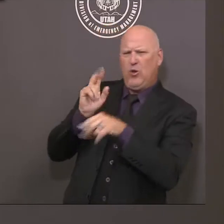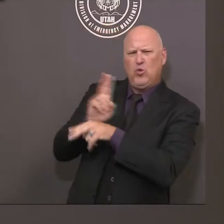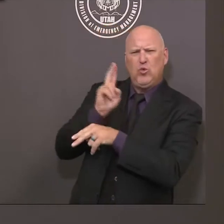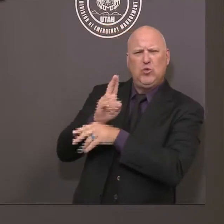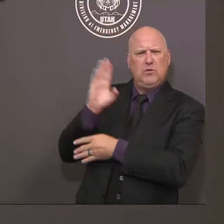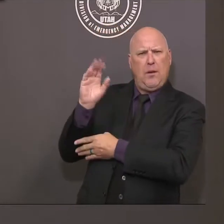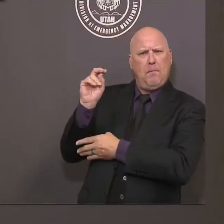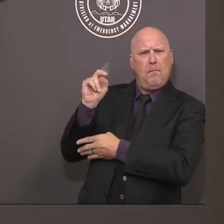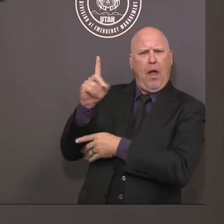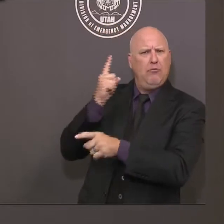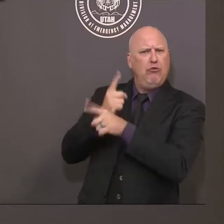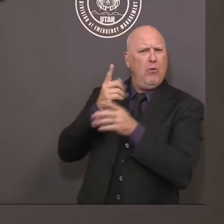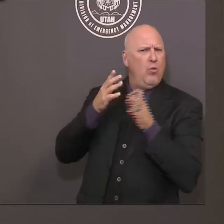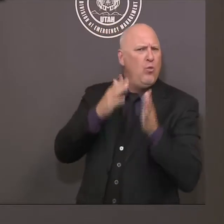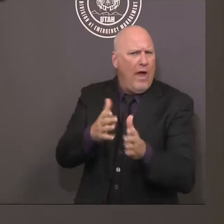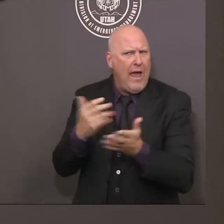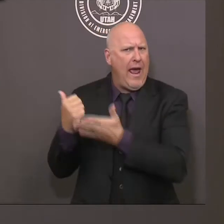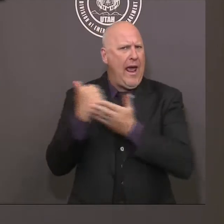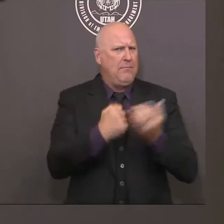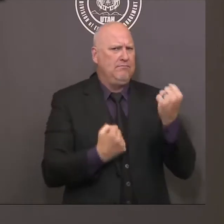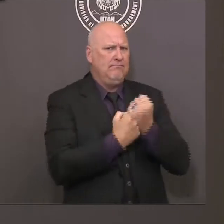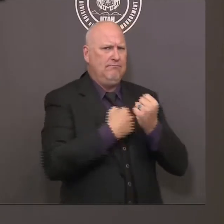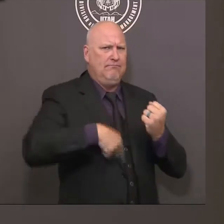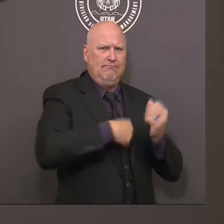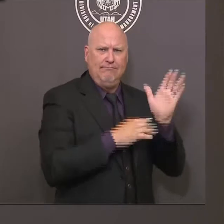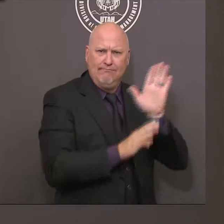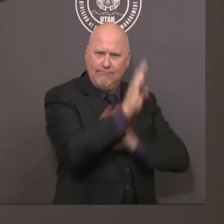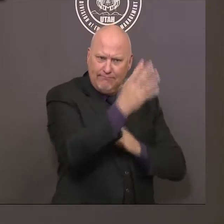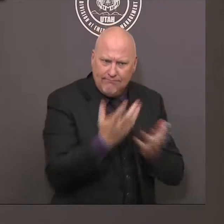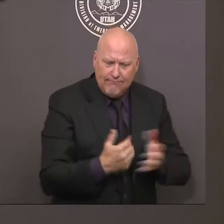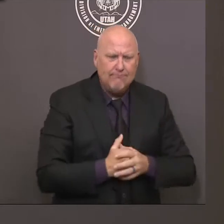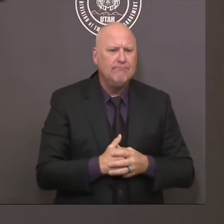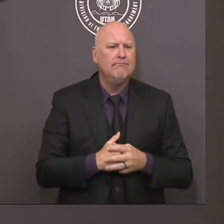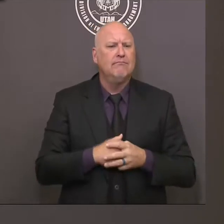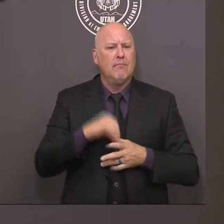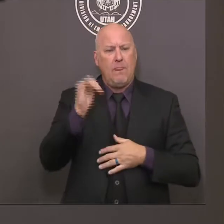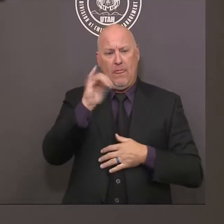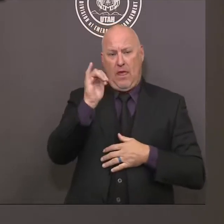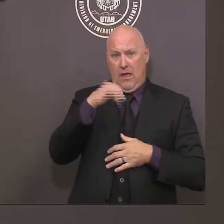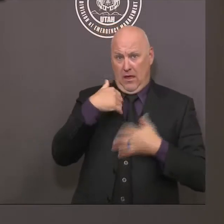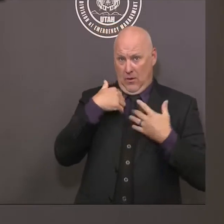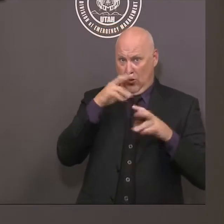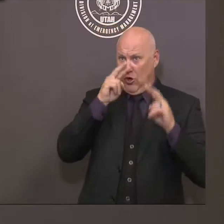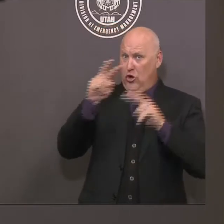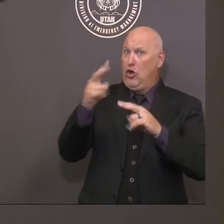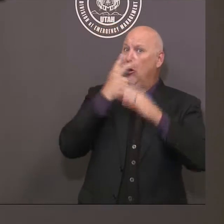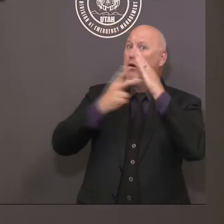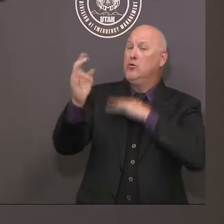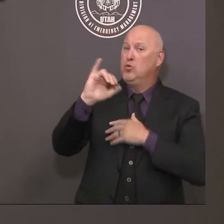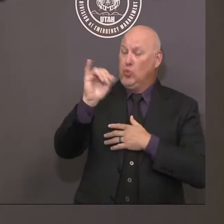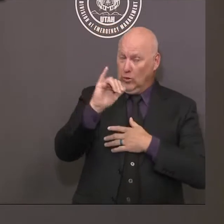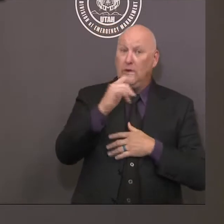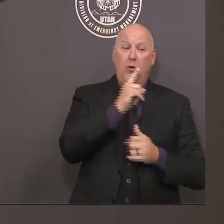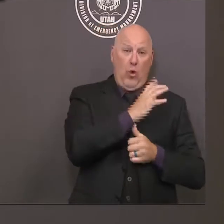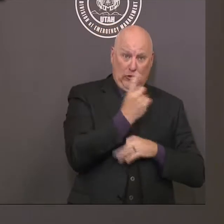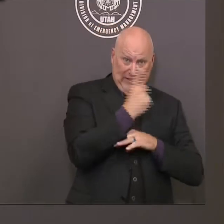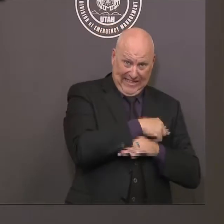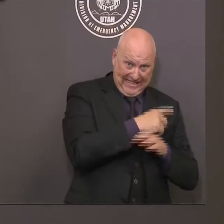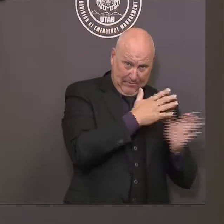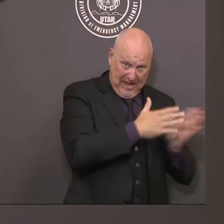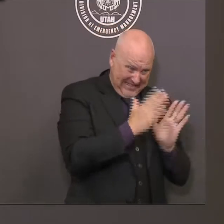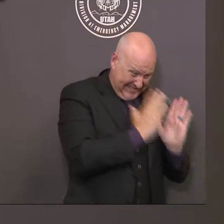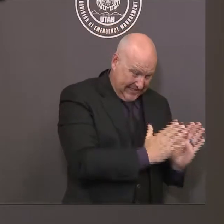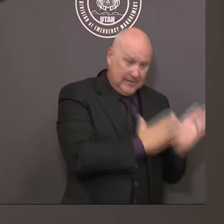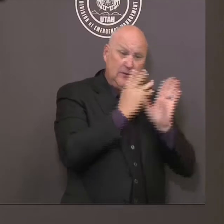And as we look past 250 days to a 500-day time horizon, we have the opportunity, we think, to set a new path